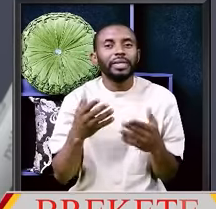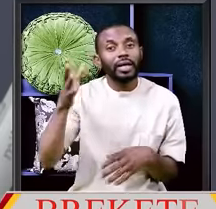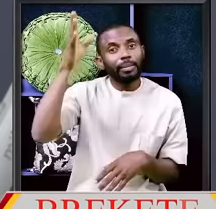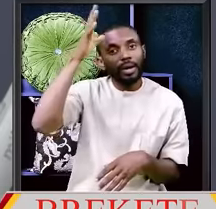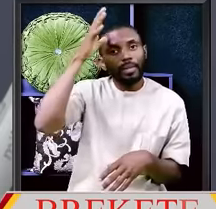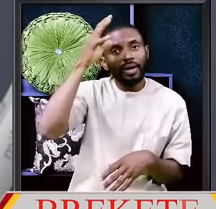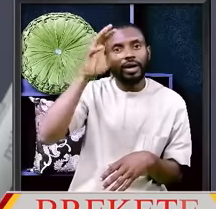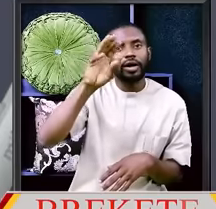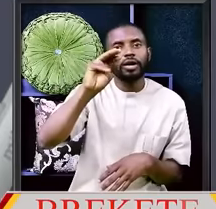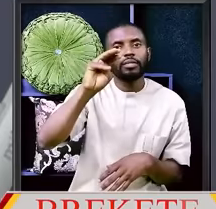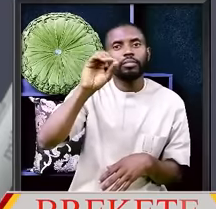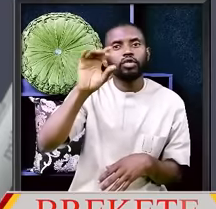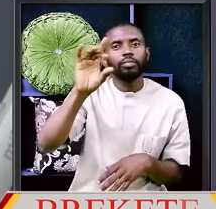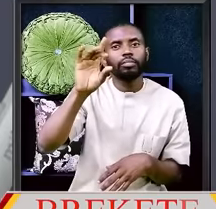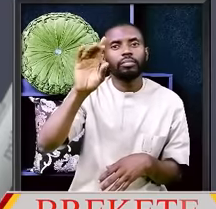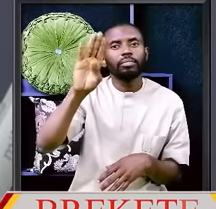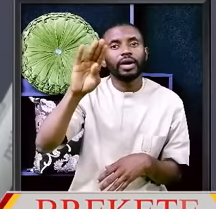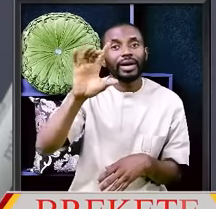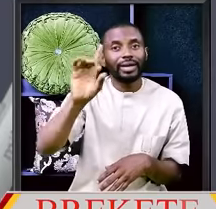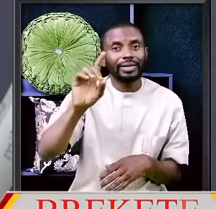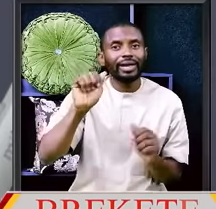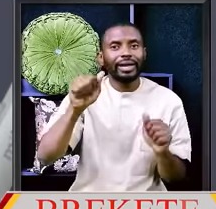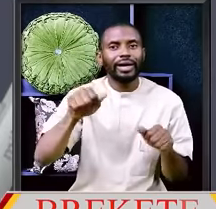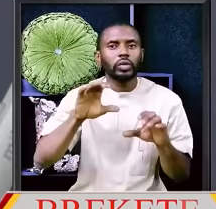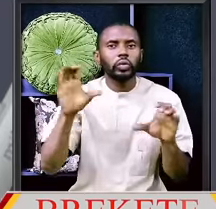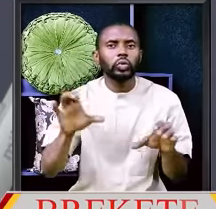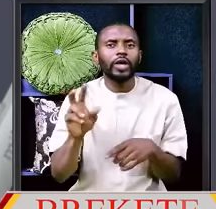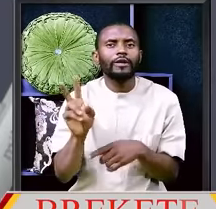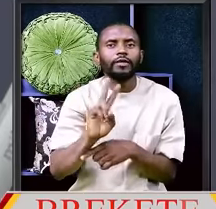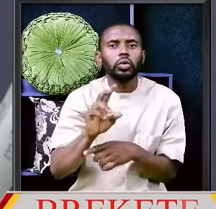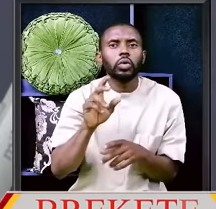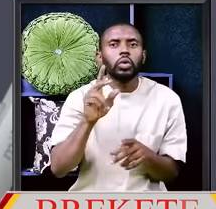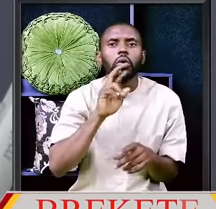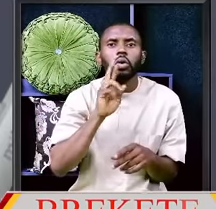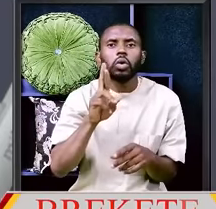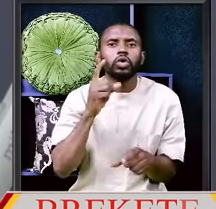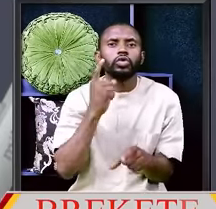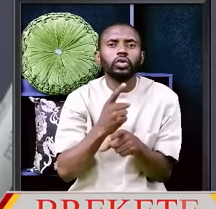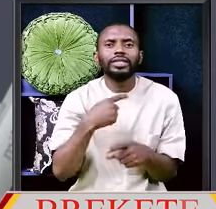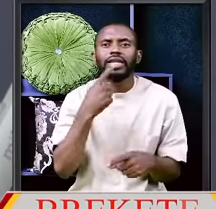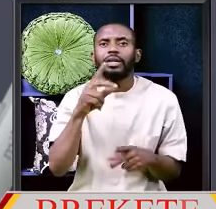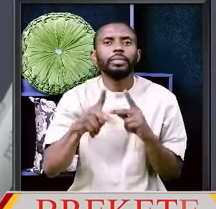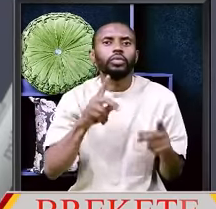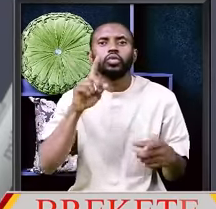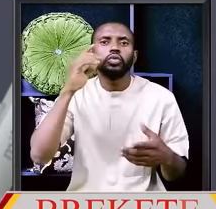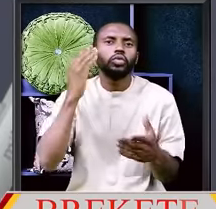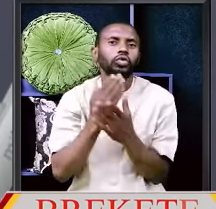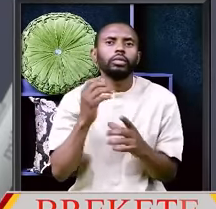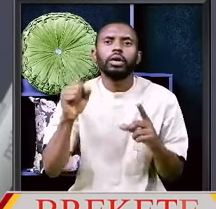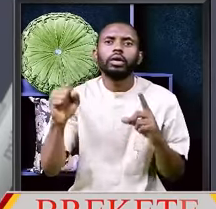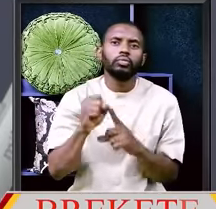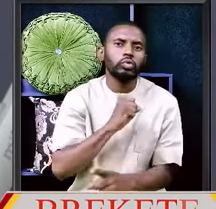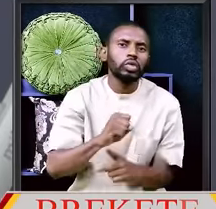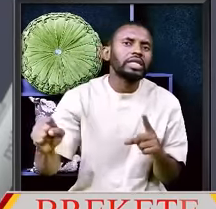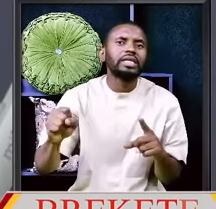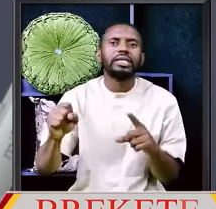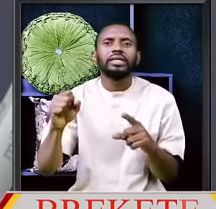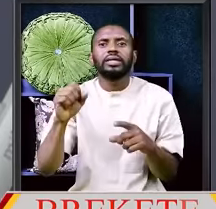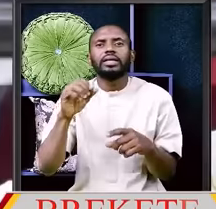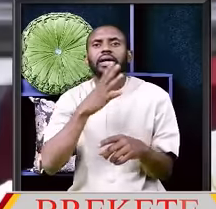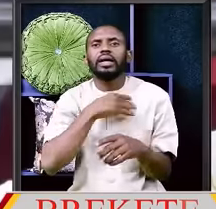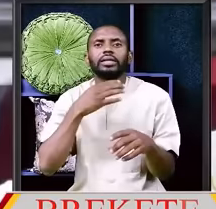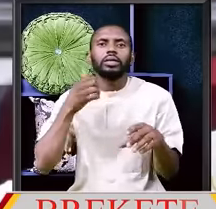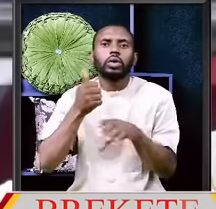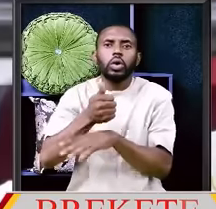Mohbad’s can do a video or just tell people to stop bullying and cursing